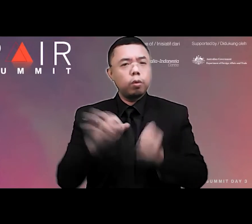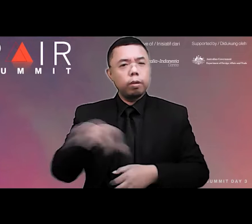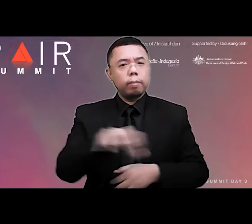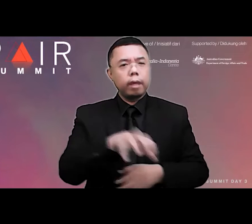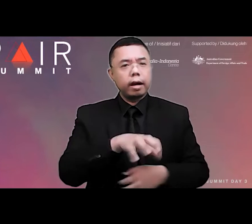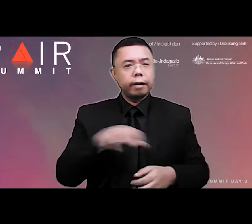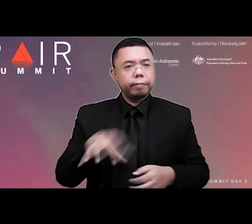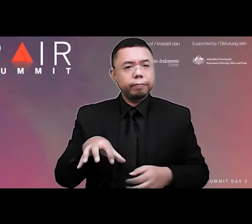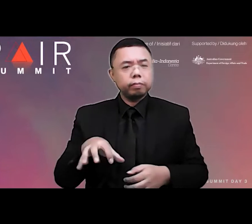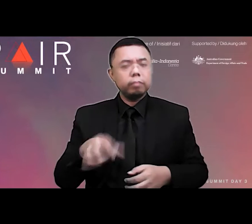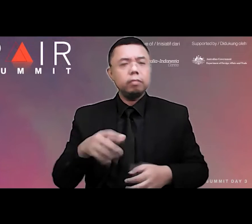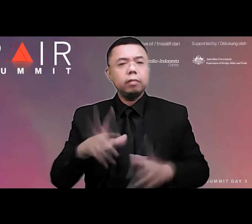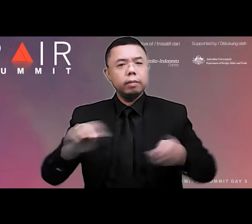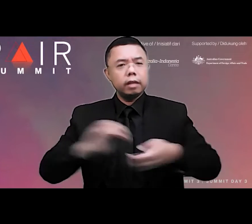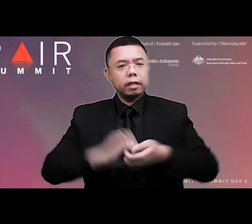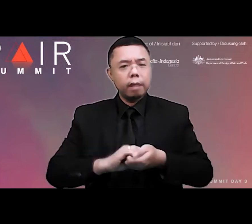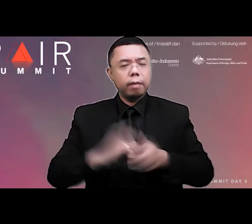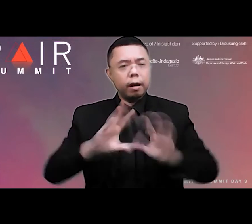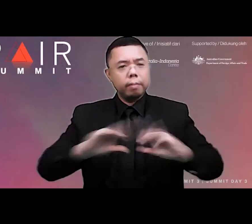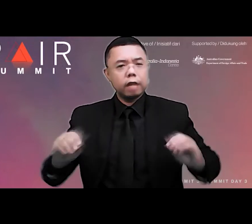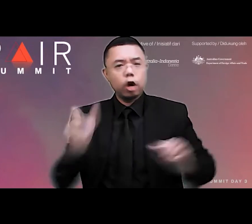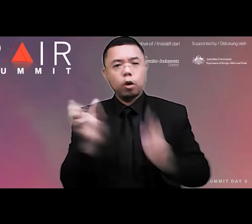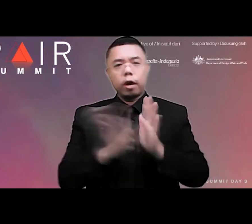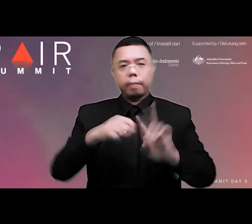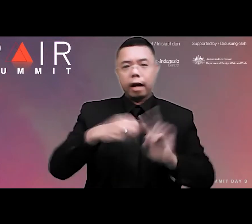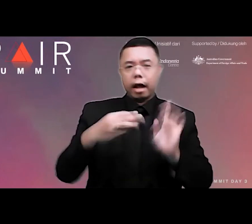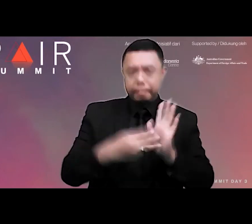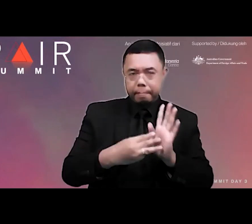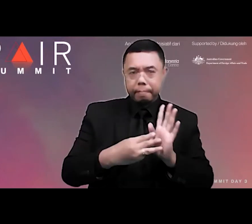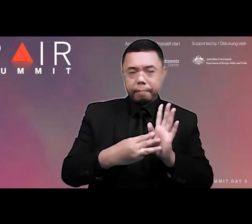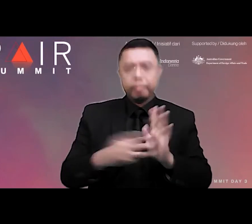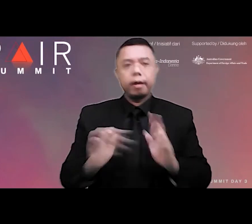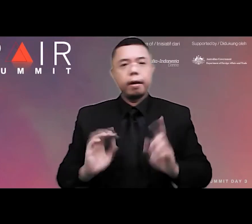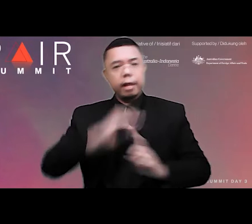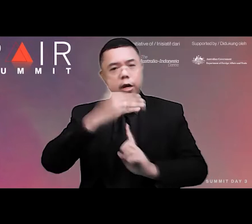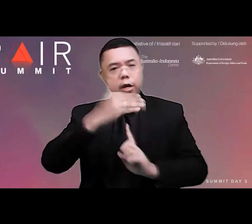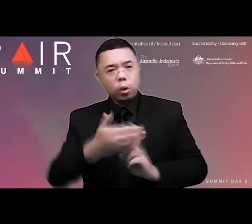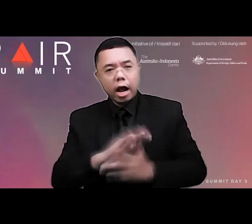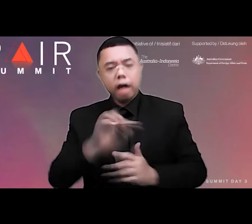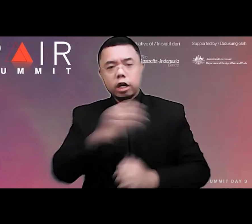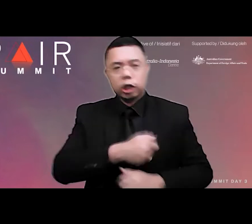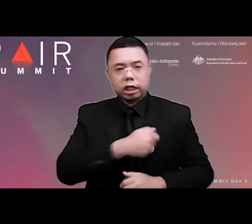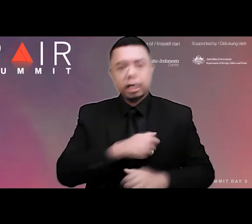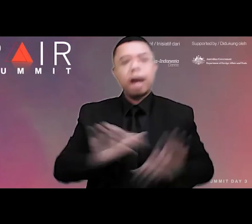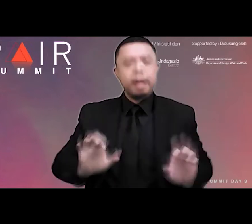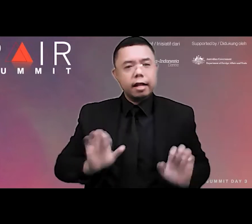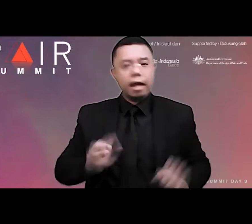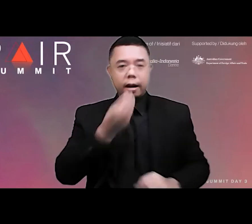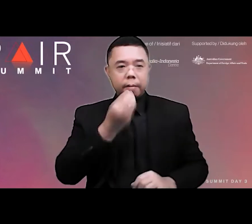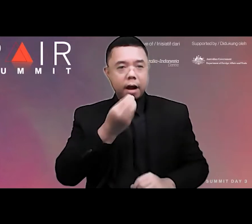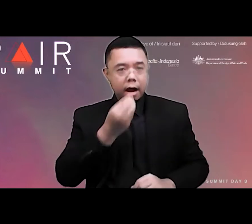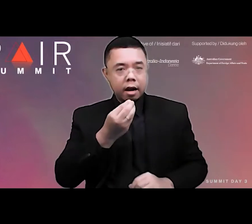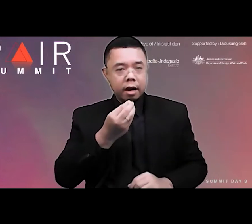enterprises, social protection, and food security. As we all know